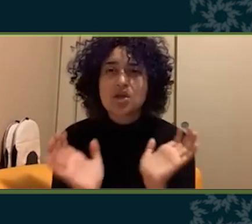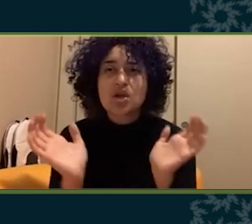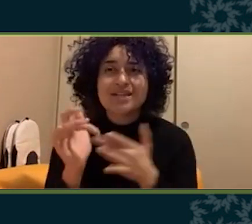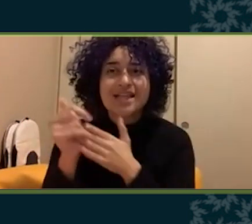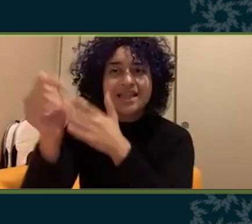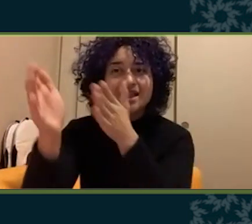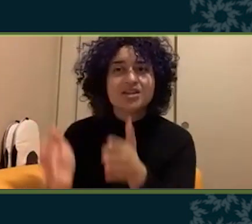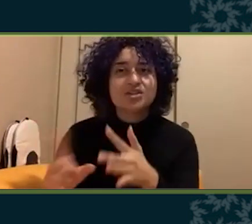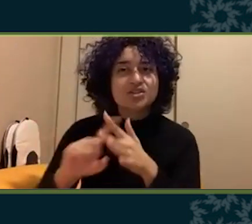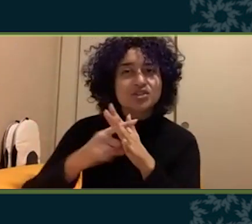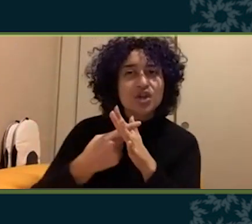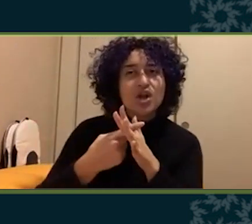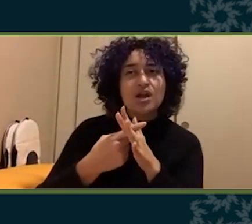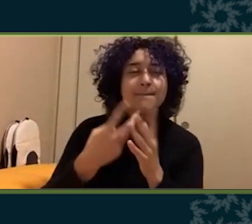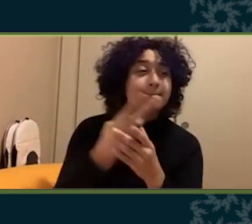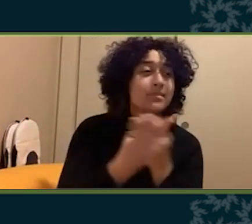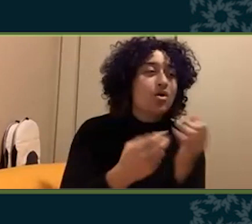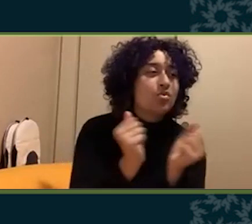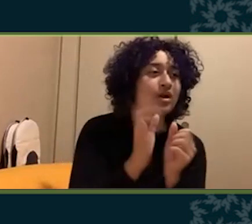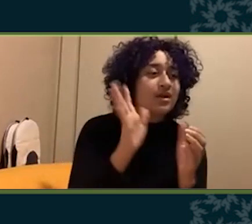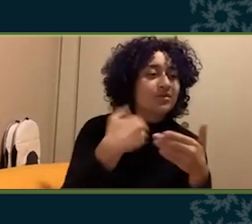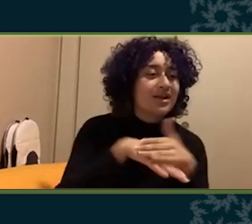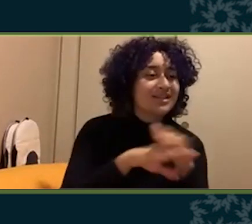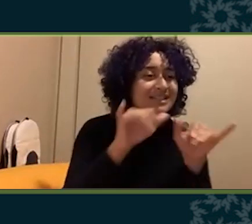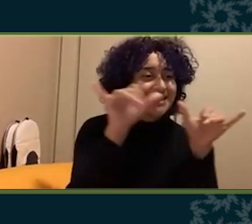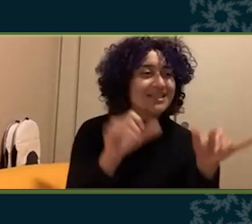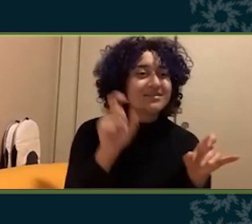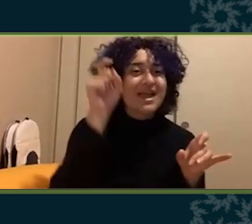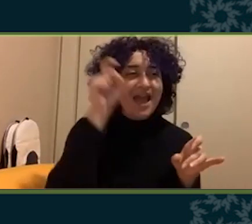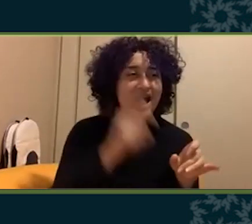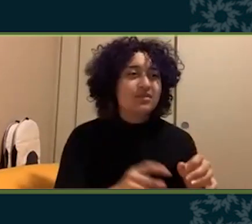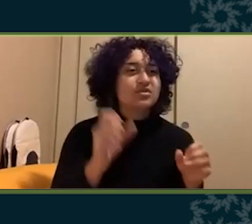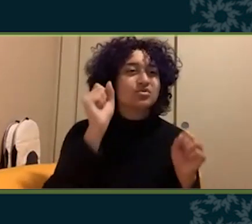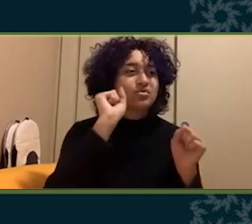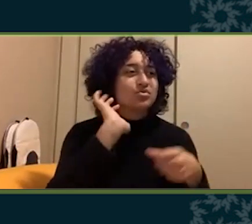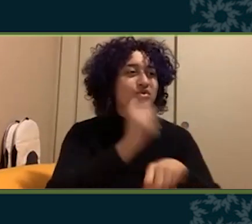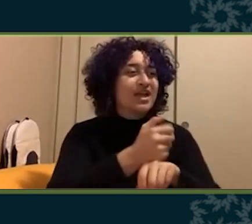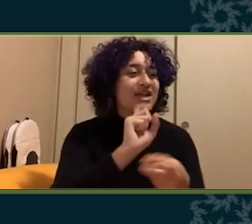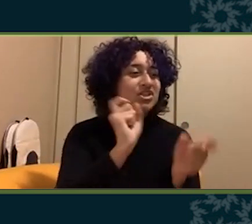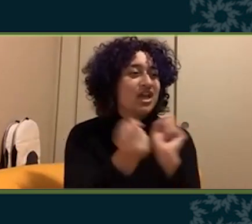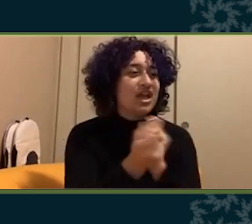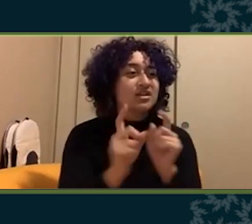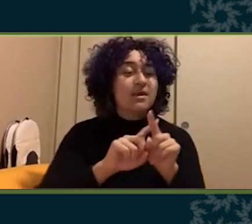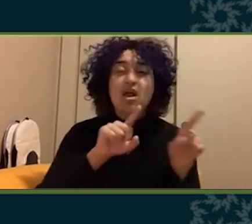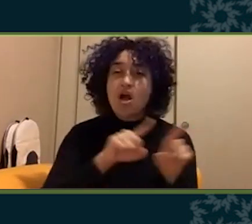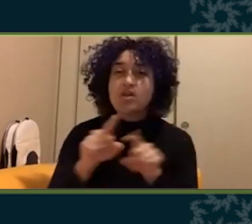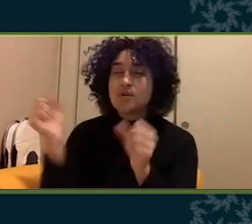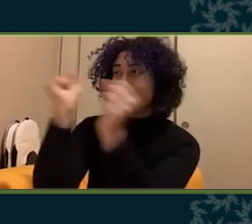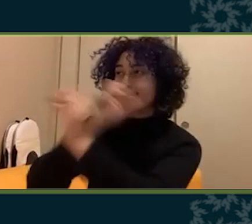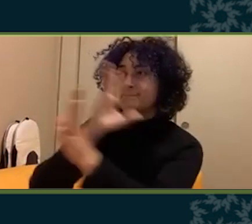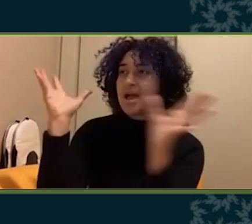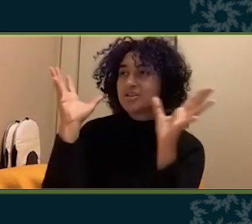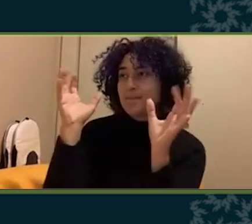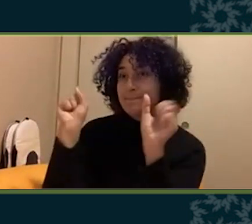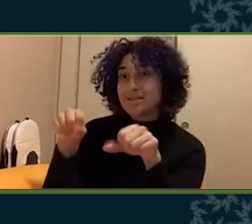to both work within the systems that they have to create change, but then also imagine possibilities outside